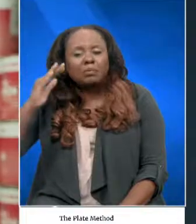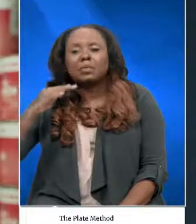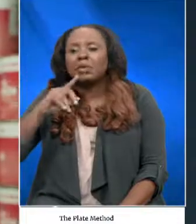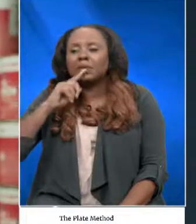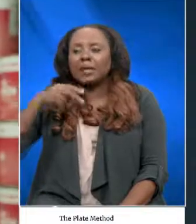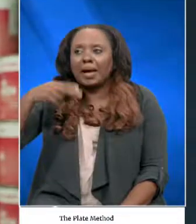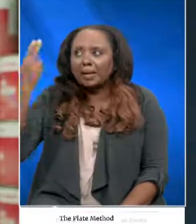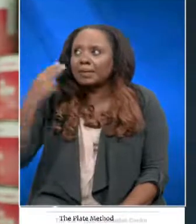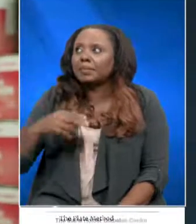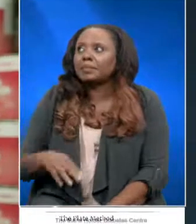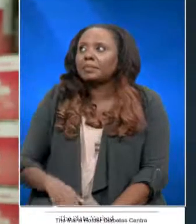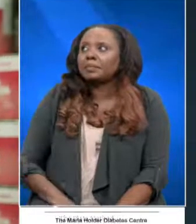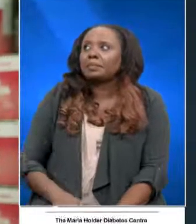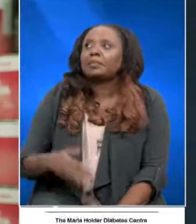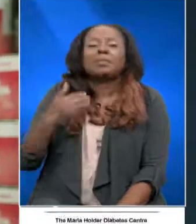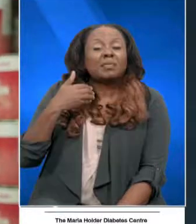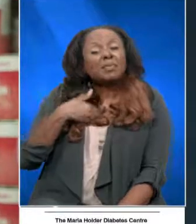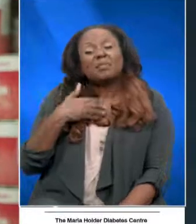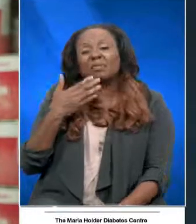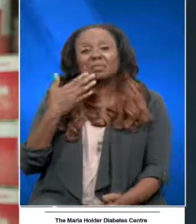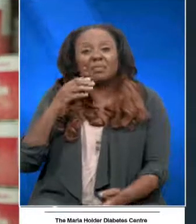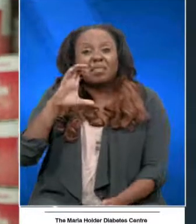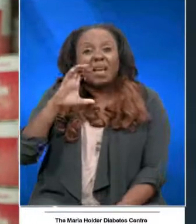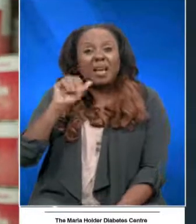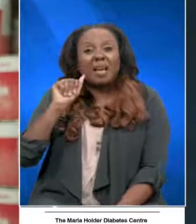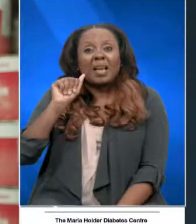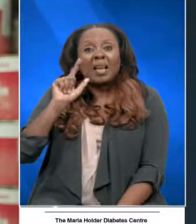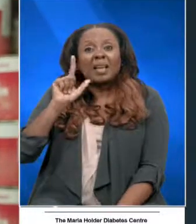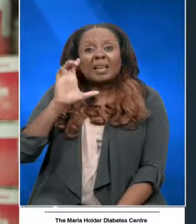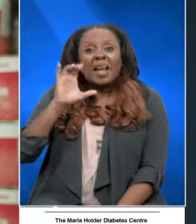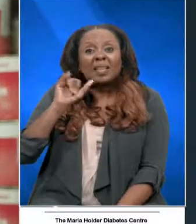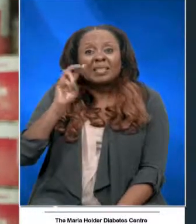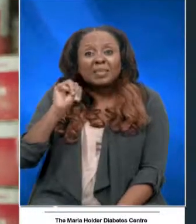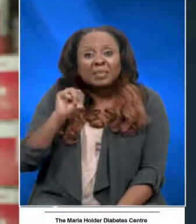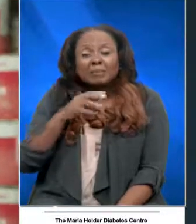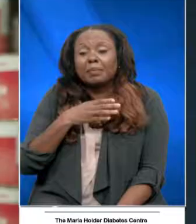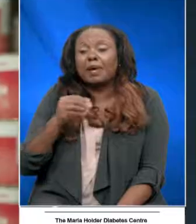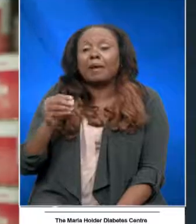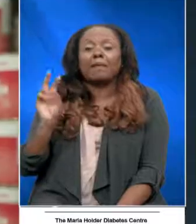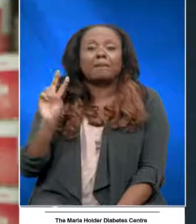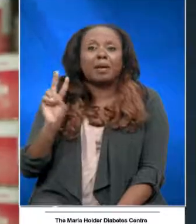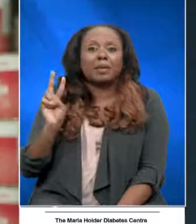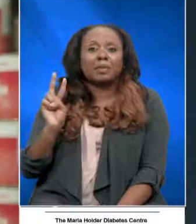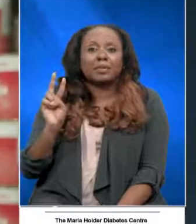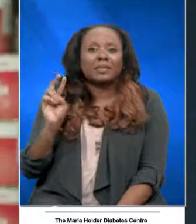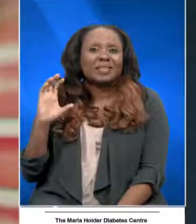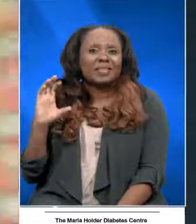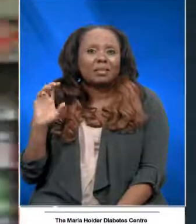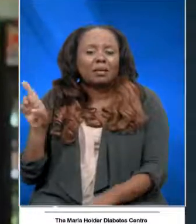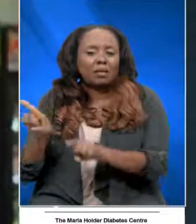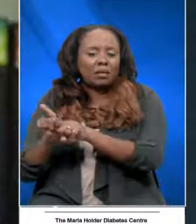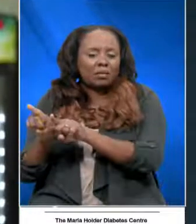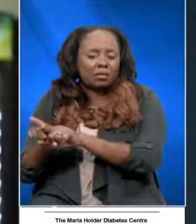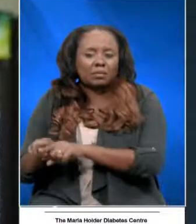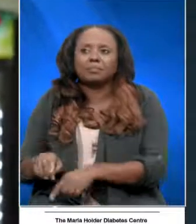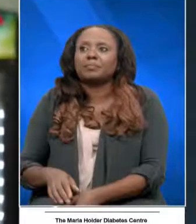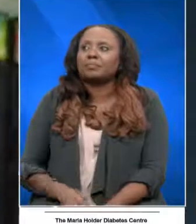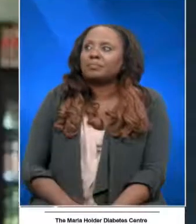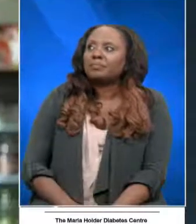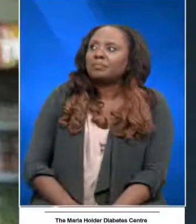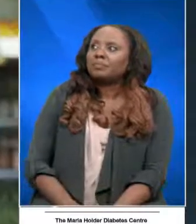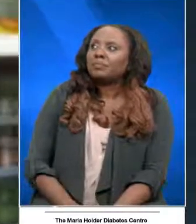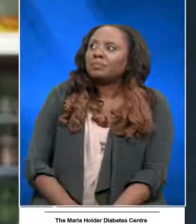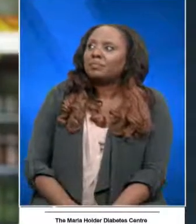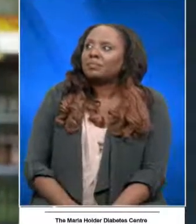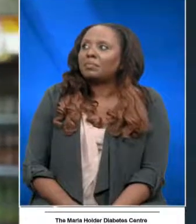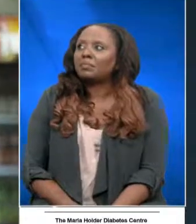of calcium and vitamin D. So it's a good source of vitamin C. With the sardine, I would say watch the amount of sodium that you consume. We have lots of peas